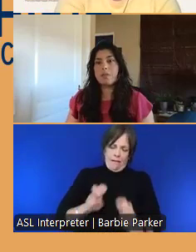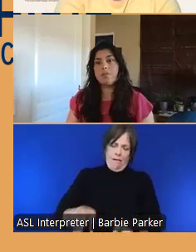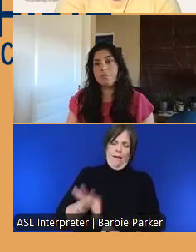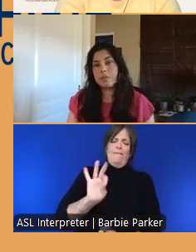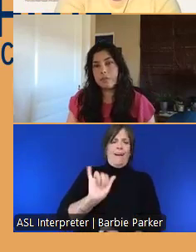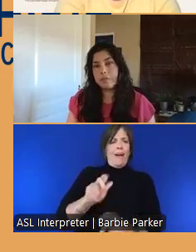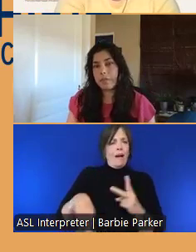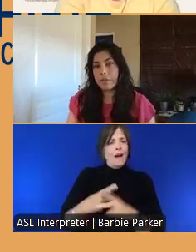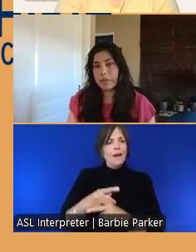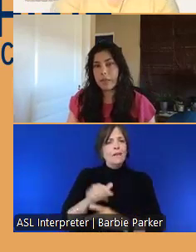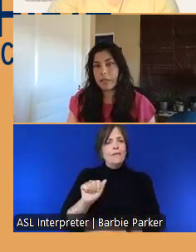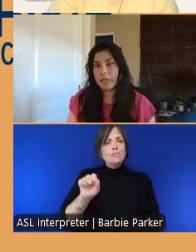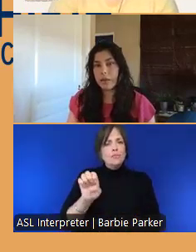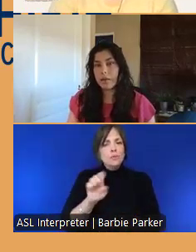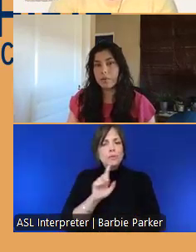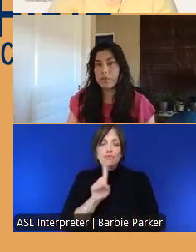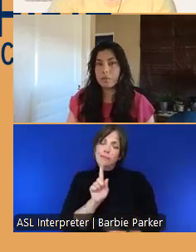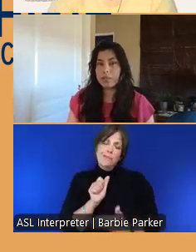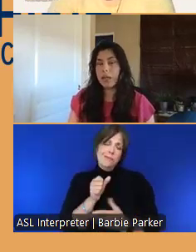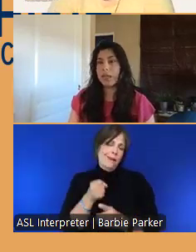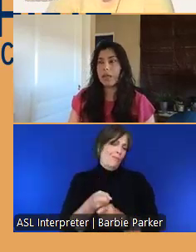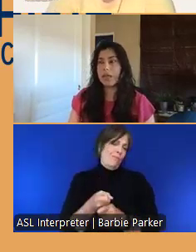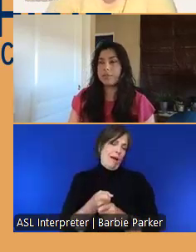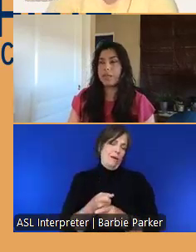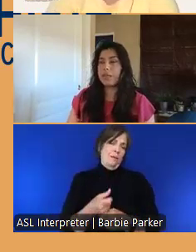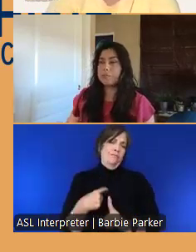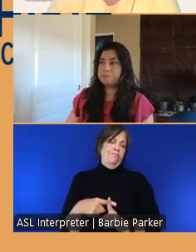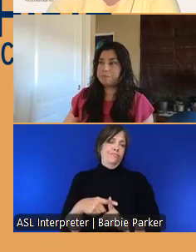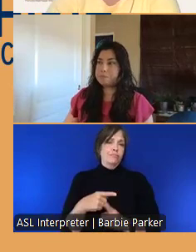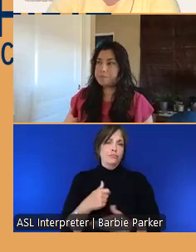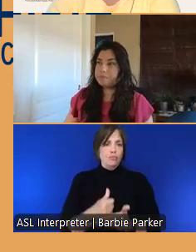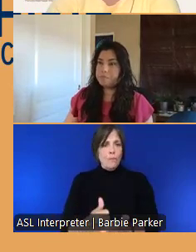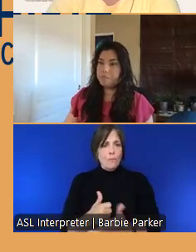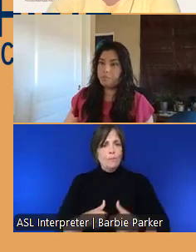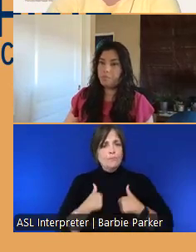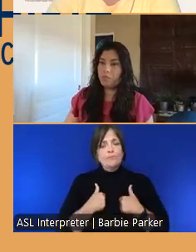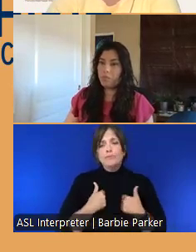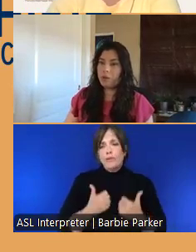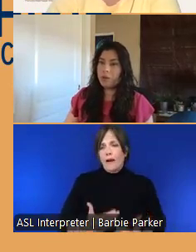really impactful for survivors, I think. So I just wanted to highlight that, and thank you.